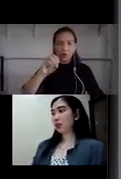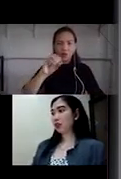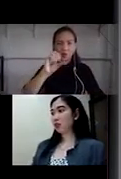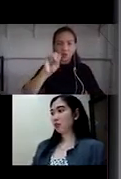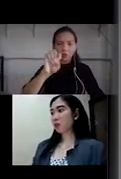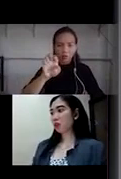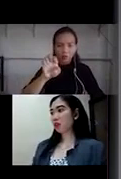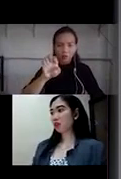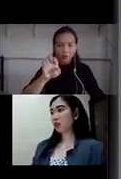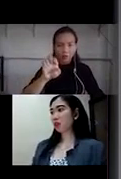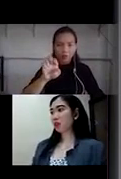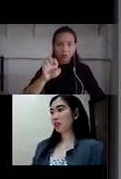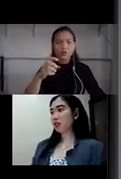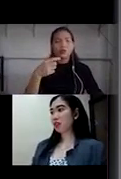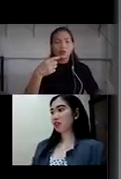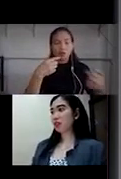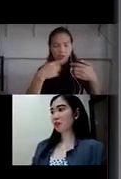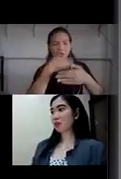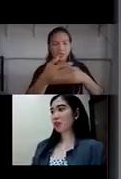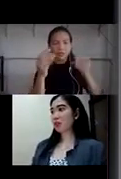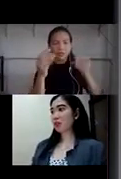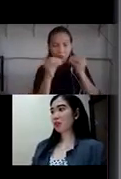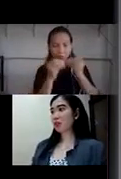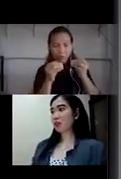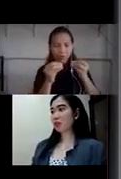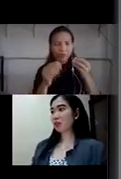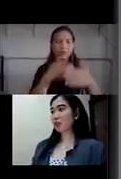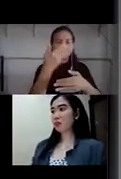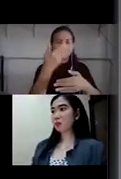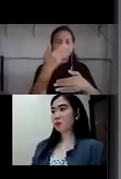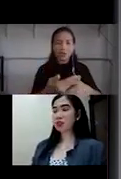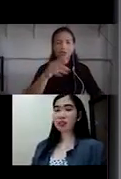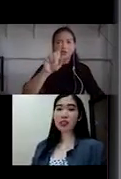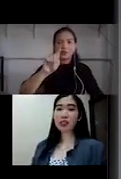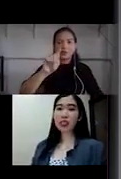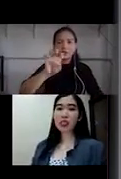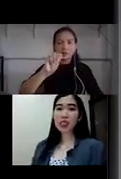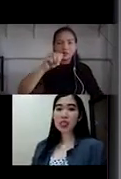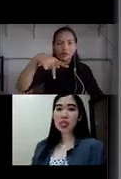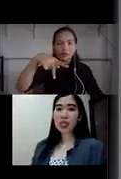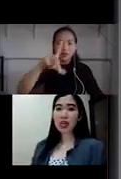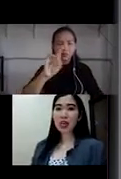pupunta lang kayo sa more, then template, tapos